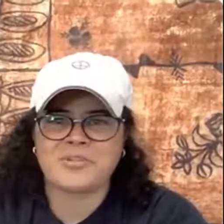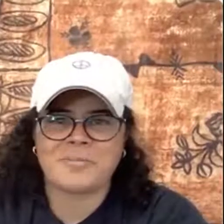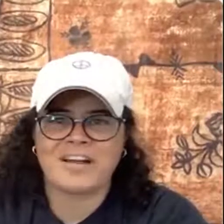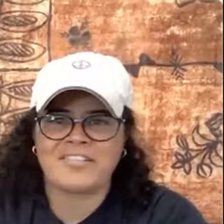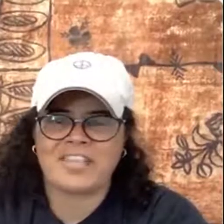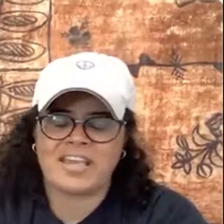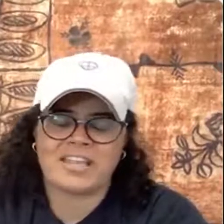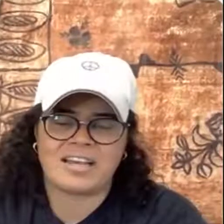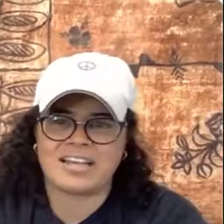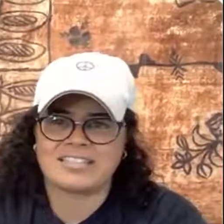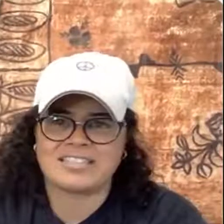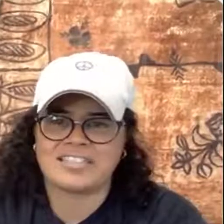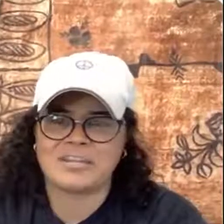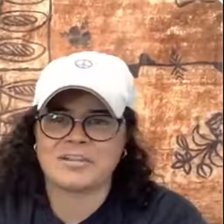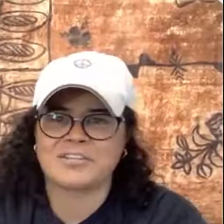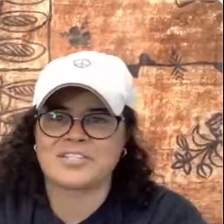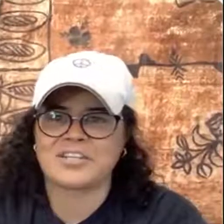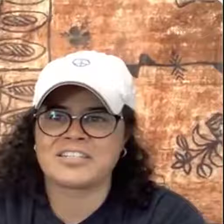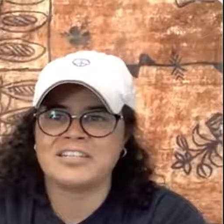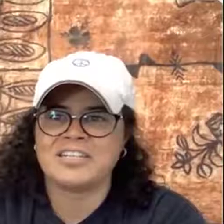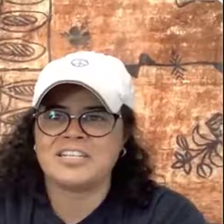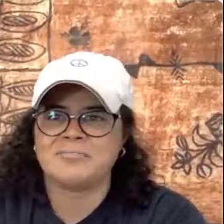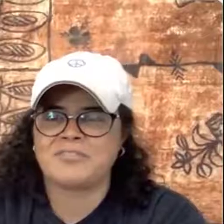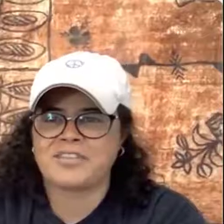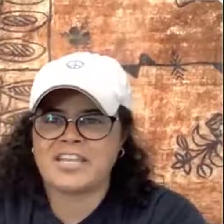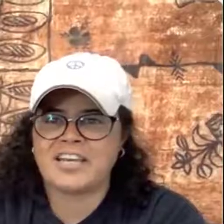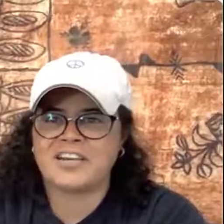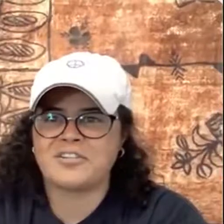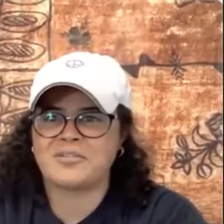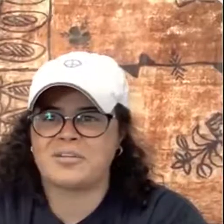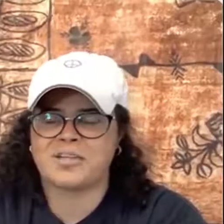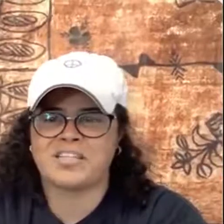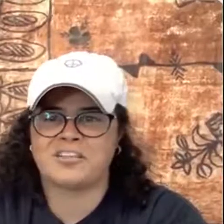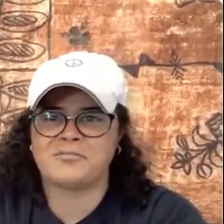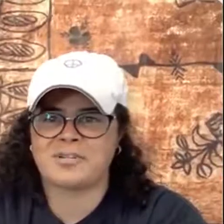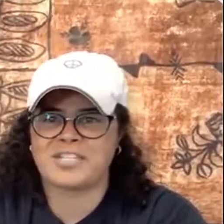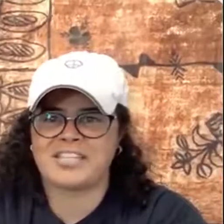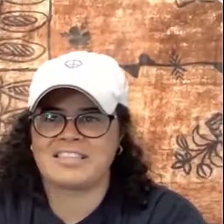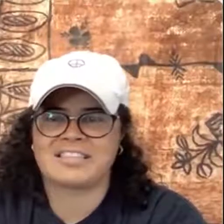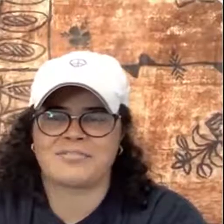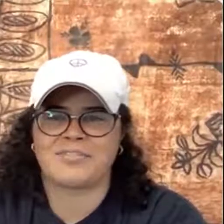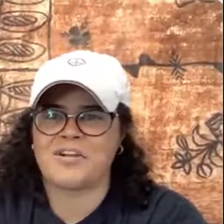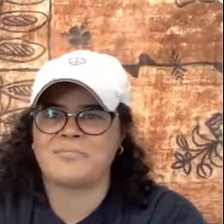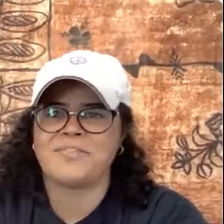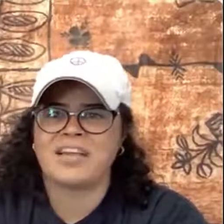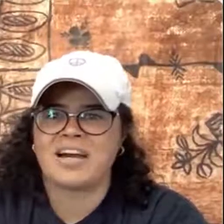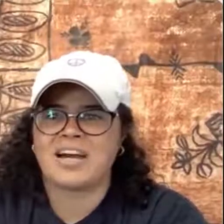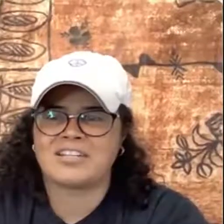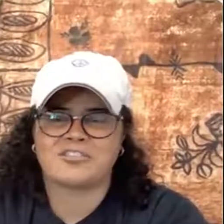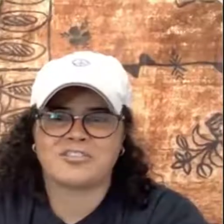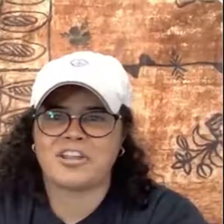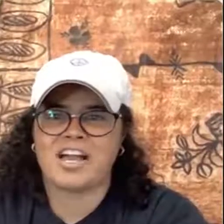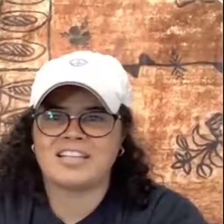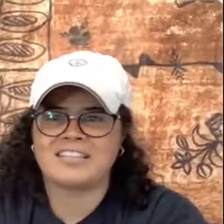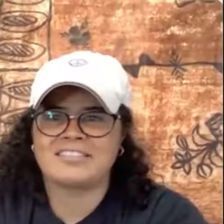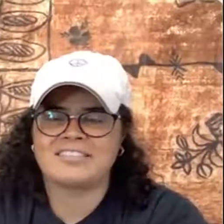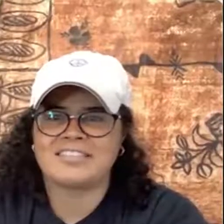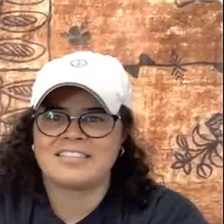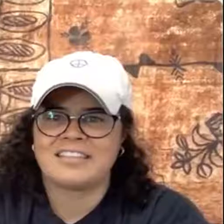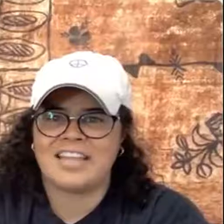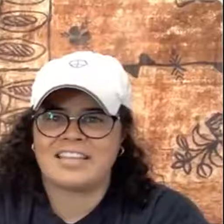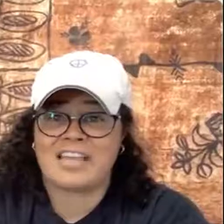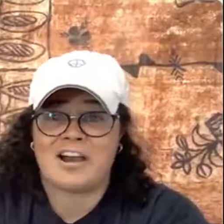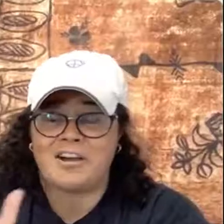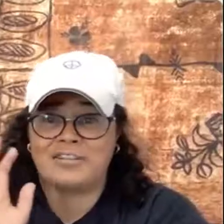you more about that as time goes on. But for now, whether you're watching this from Turtle